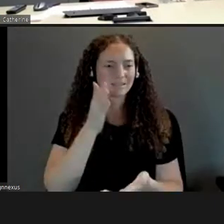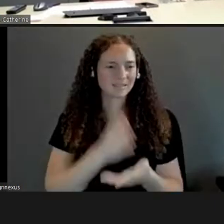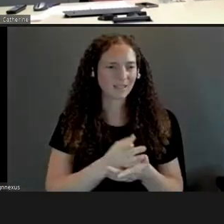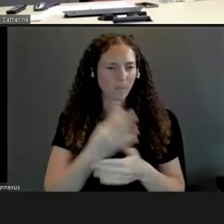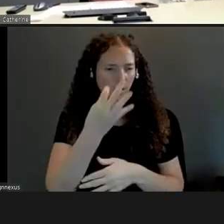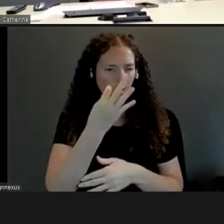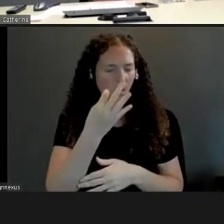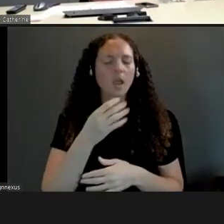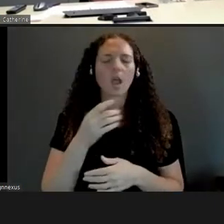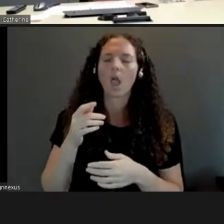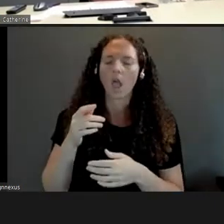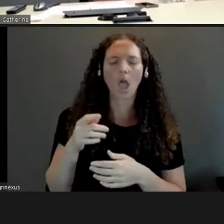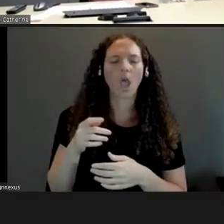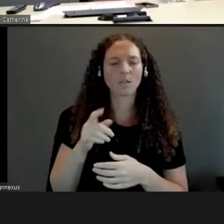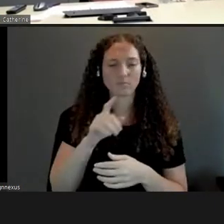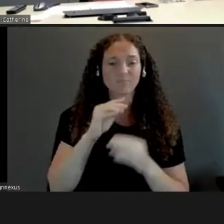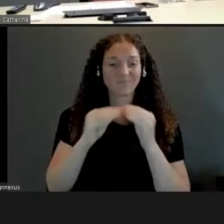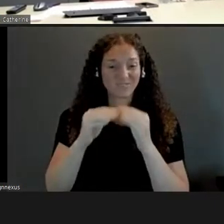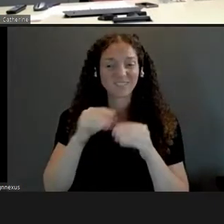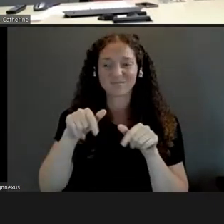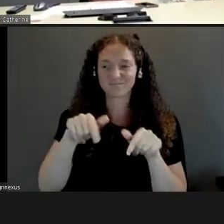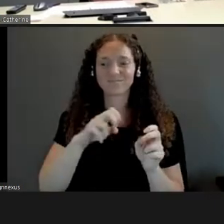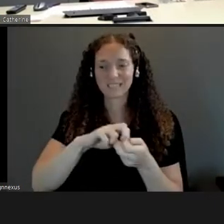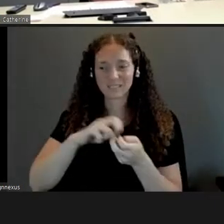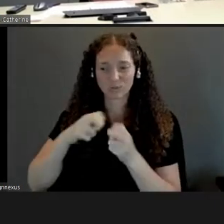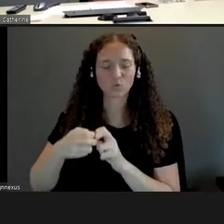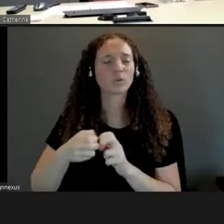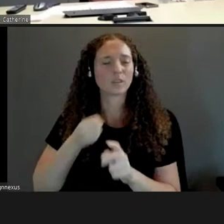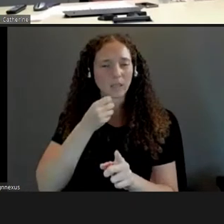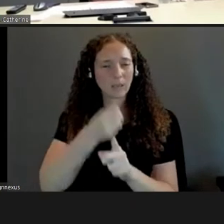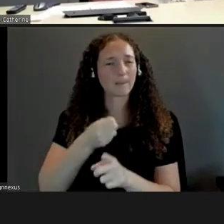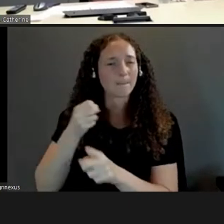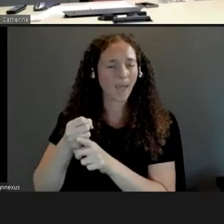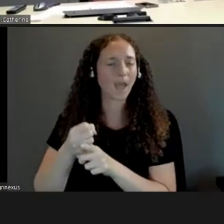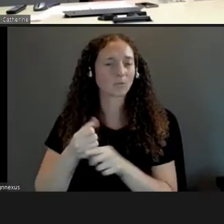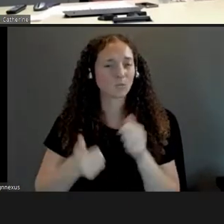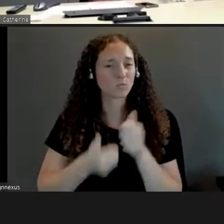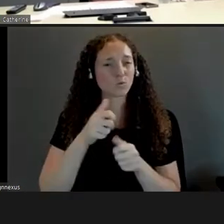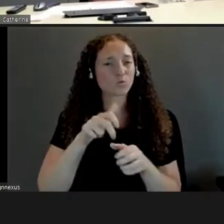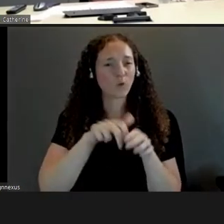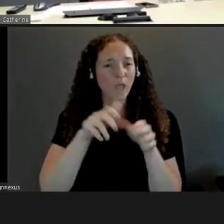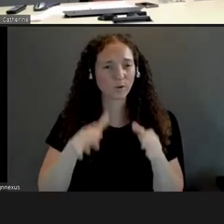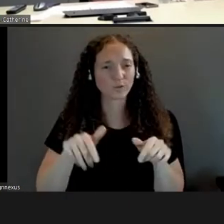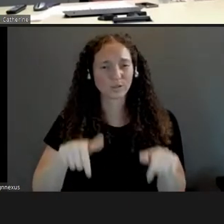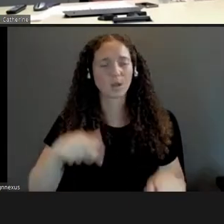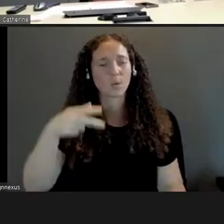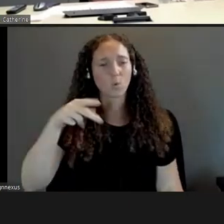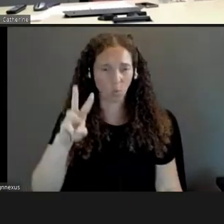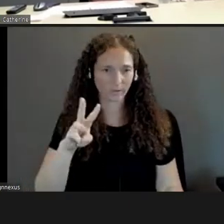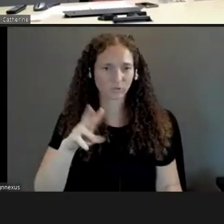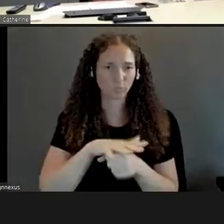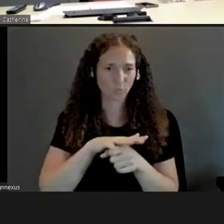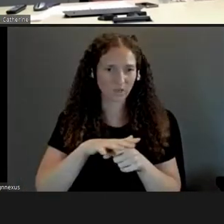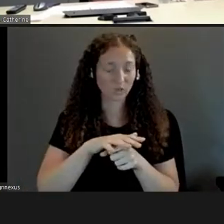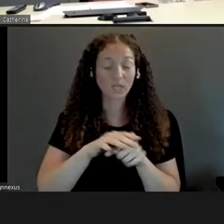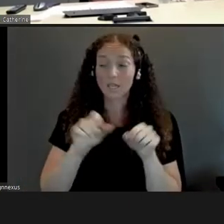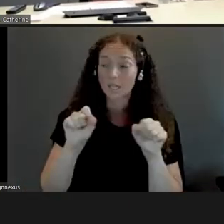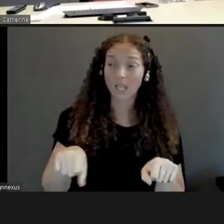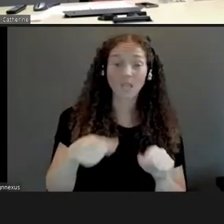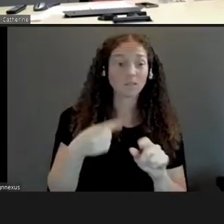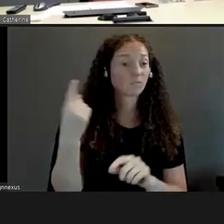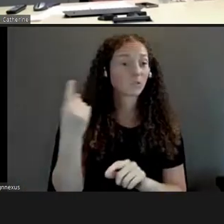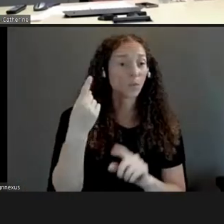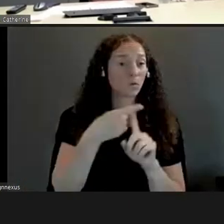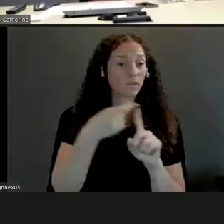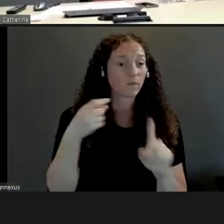issue facing the majority of riders on the Port Washington branch. Can someone from the Long Island Railroad give